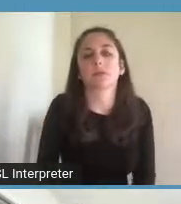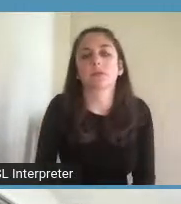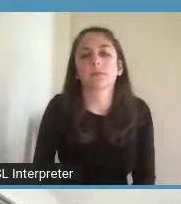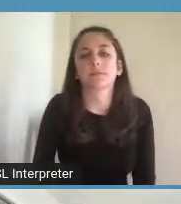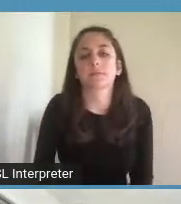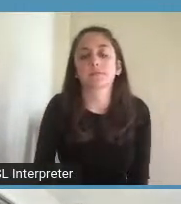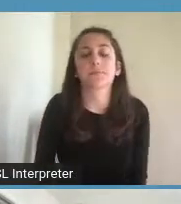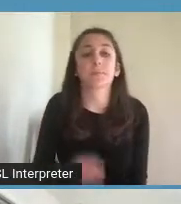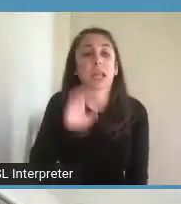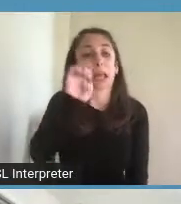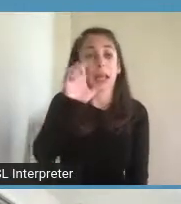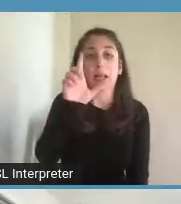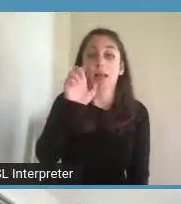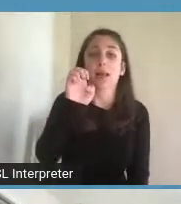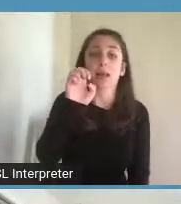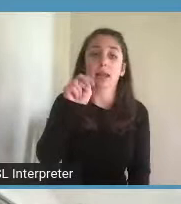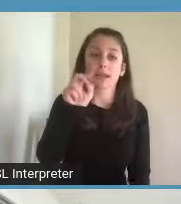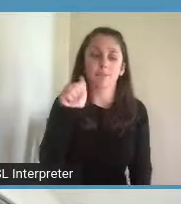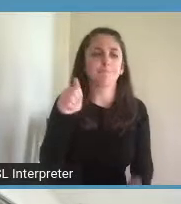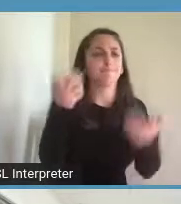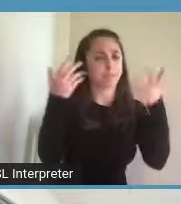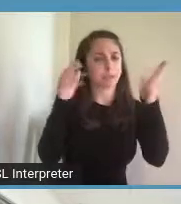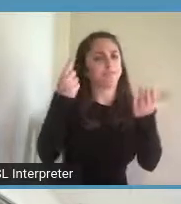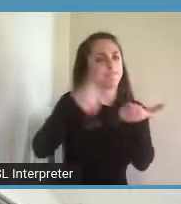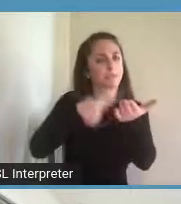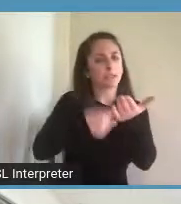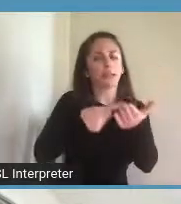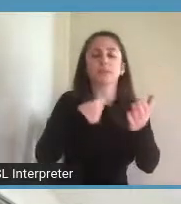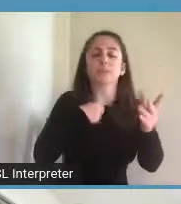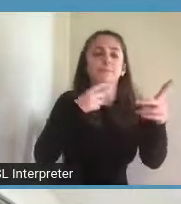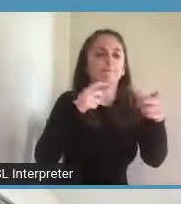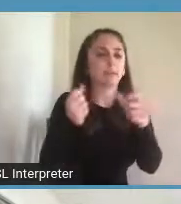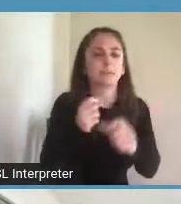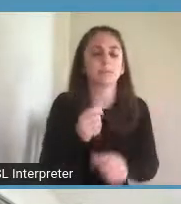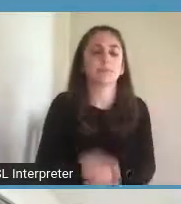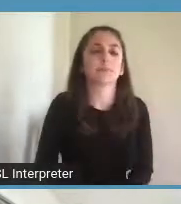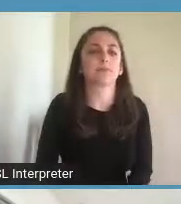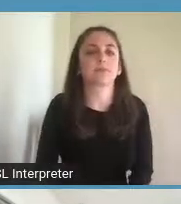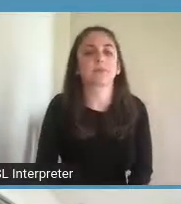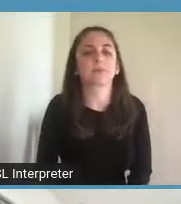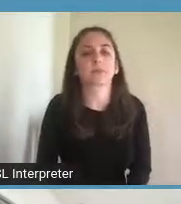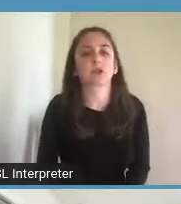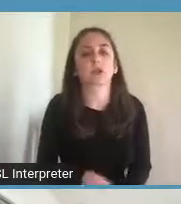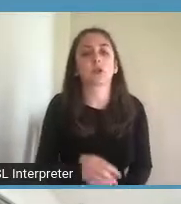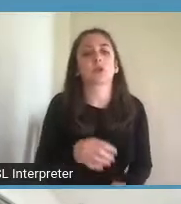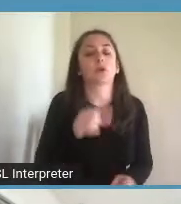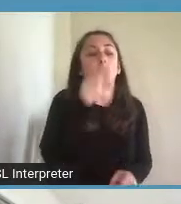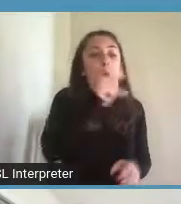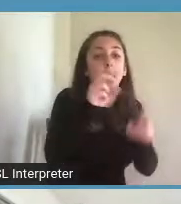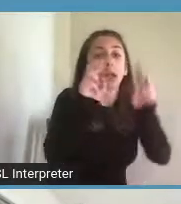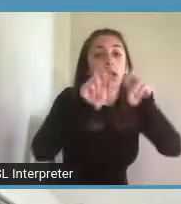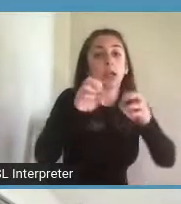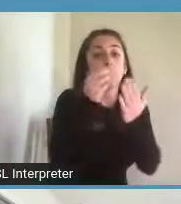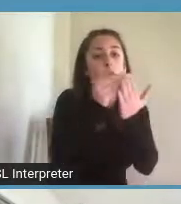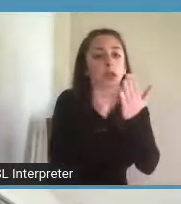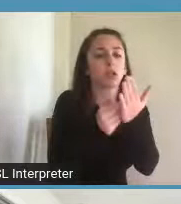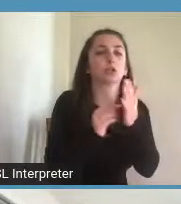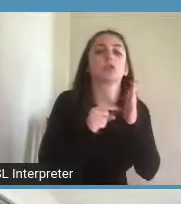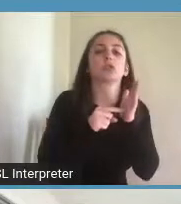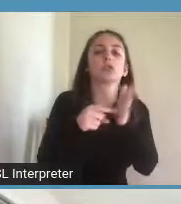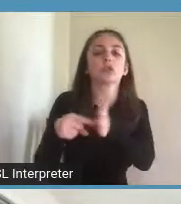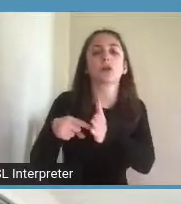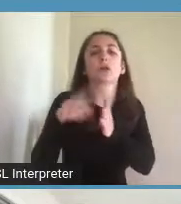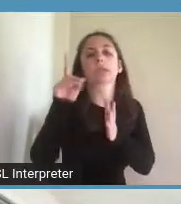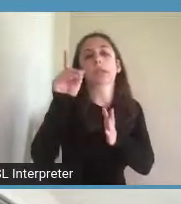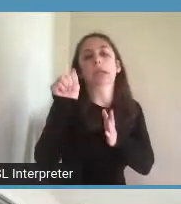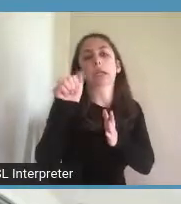Elena talked about this in her presentation, so I'll just skip quickly through to say, Google Analytics shows you data in aggregate, right? If you really want to understand what is